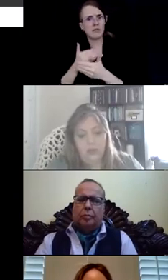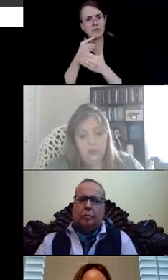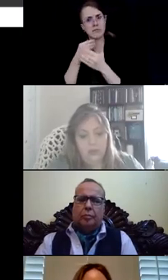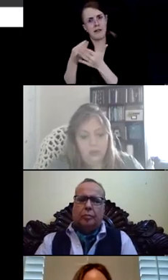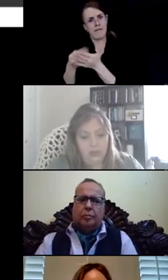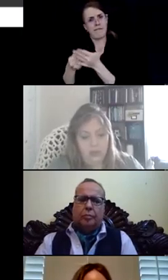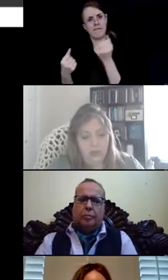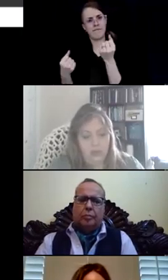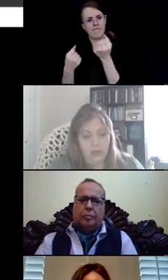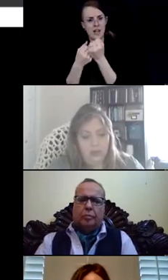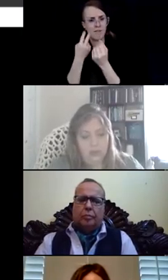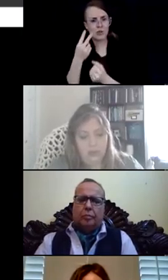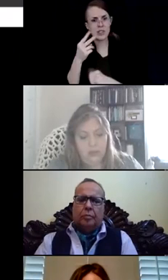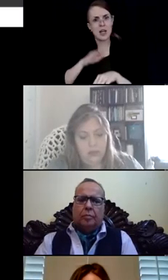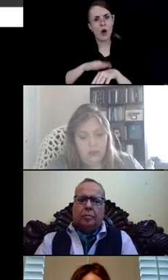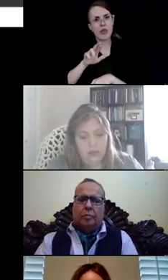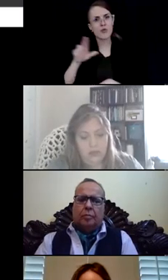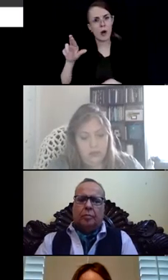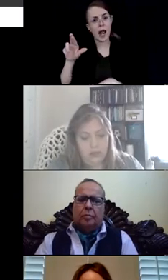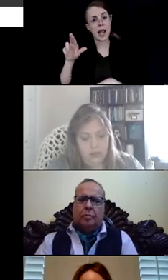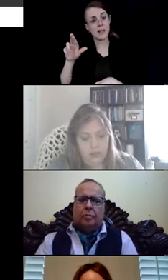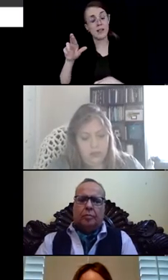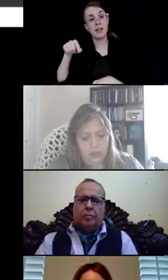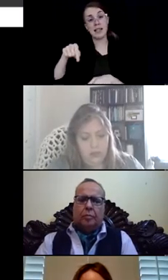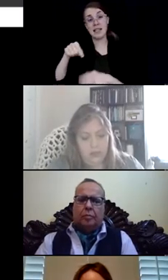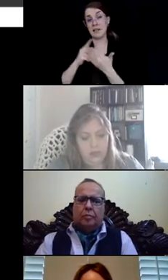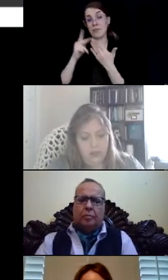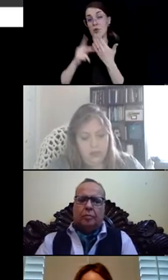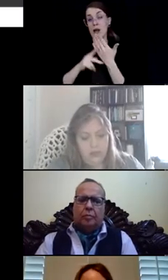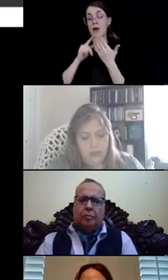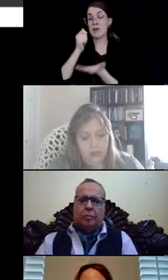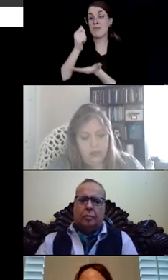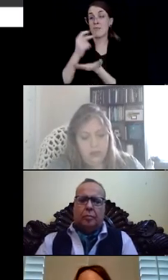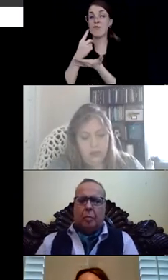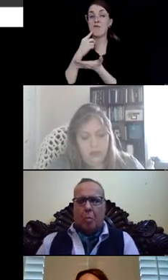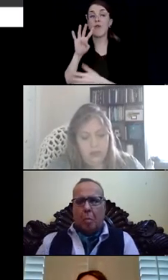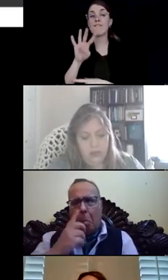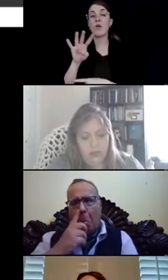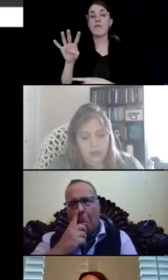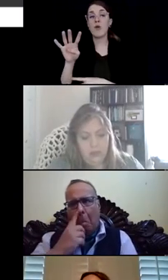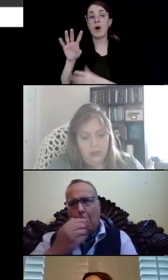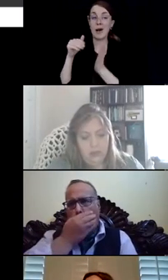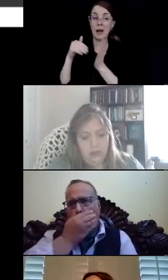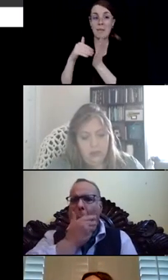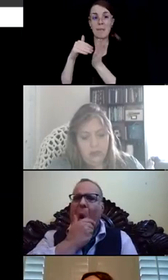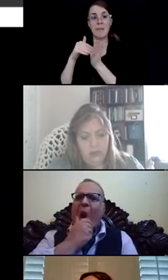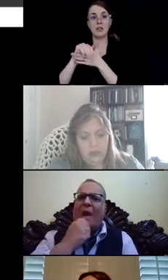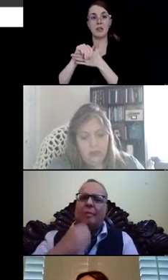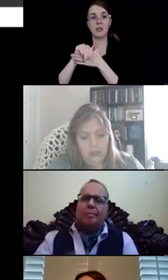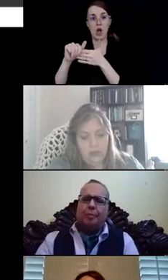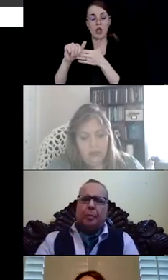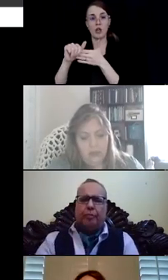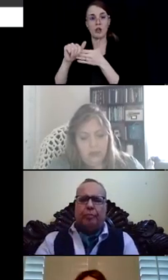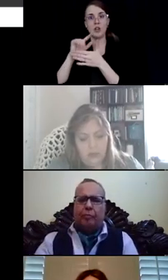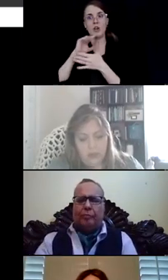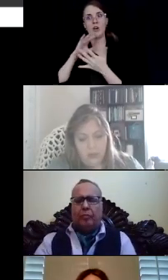per biennium, we actually approved this program for $44 million. So the reach and